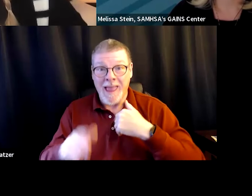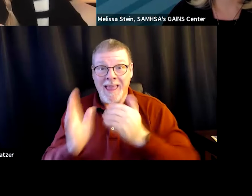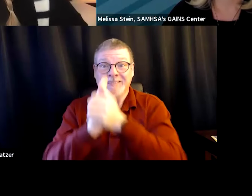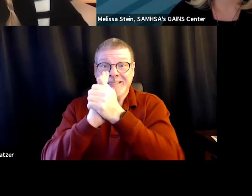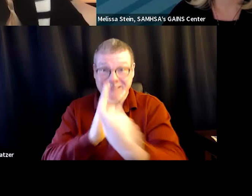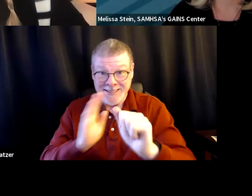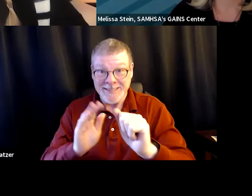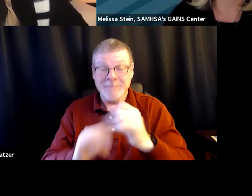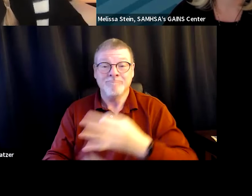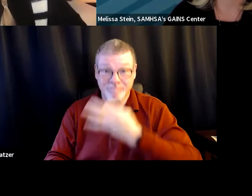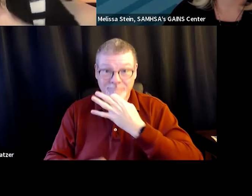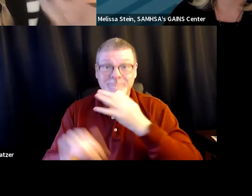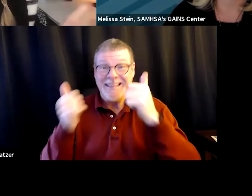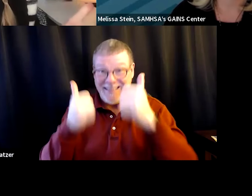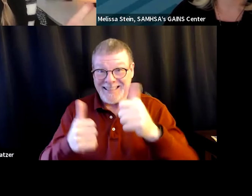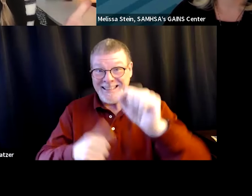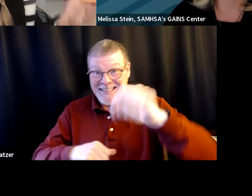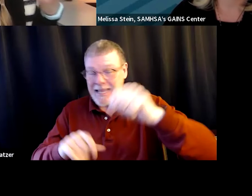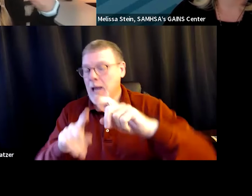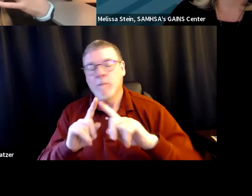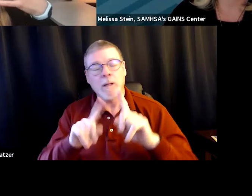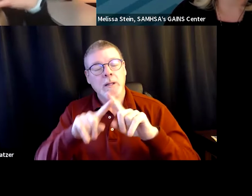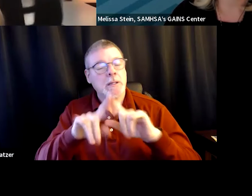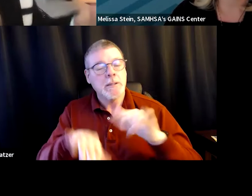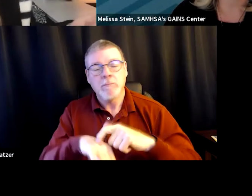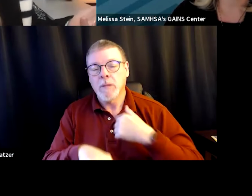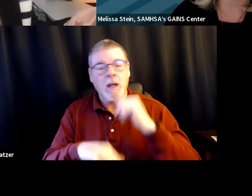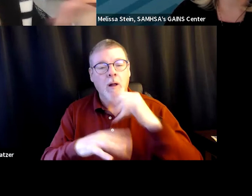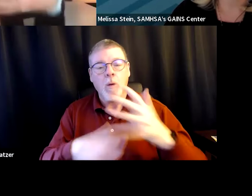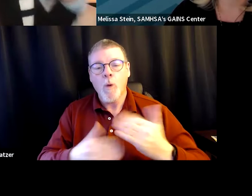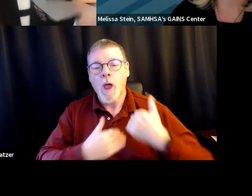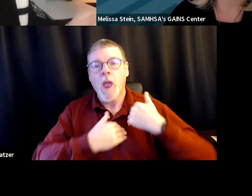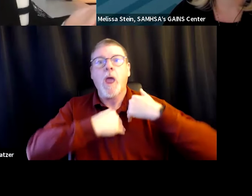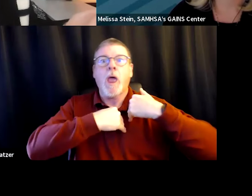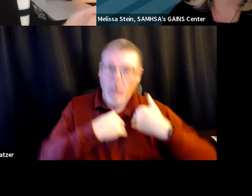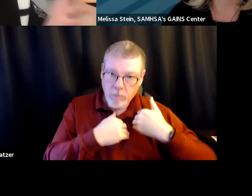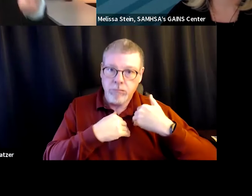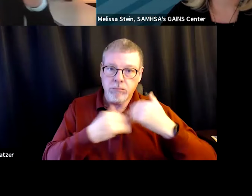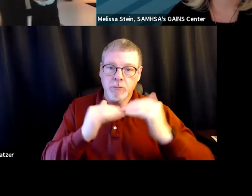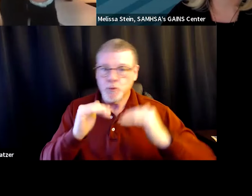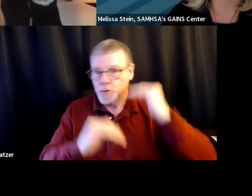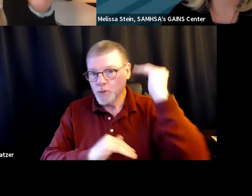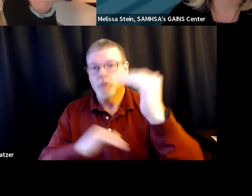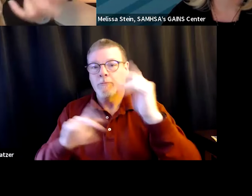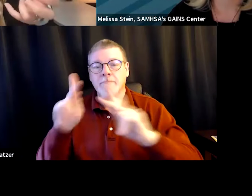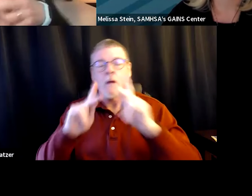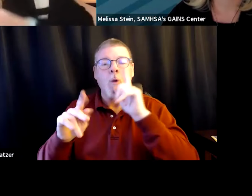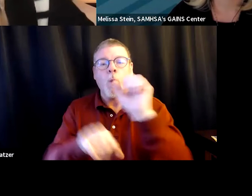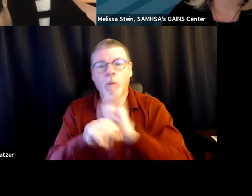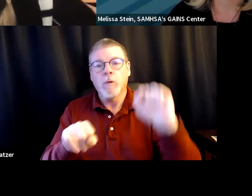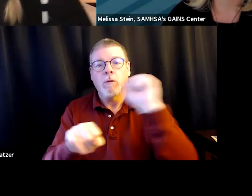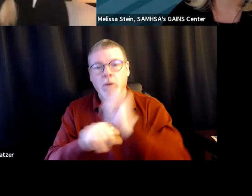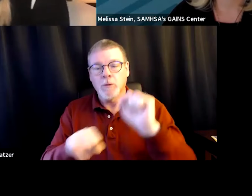and expertise, I also don't necessarily want to impose on folks who are already doing work, quote, in their